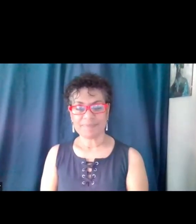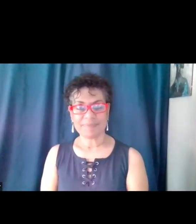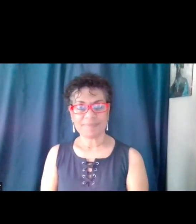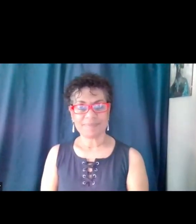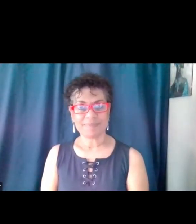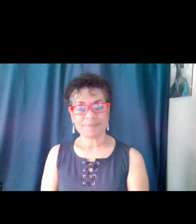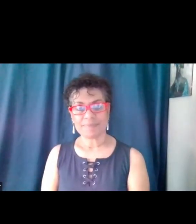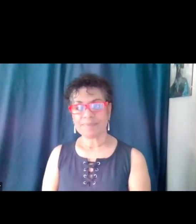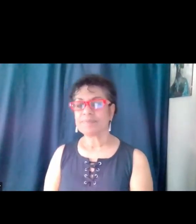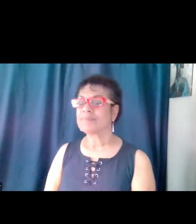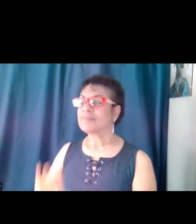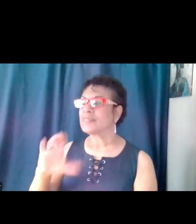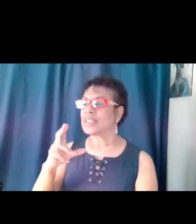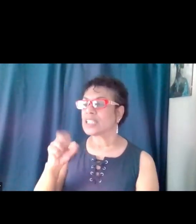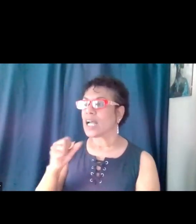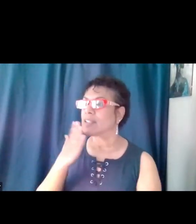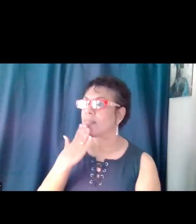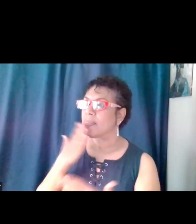Thank you so much, Elise.